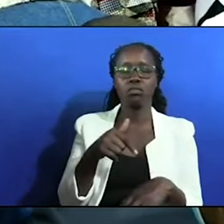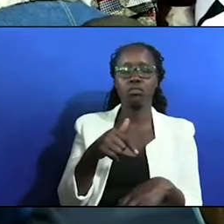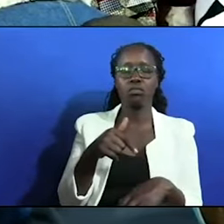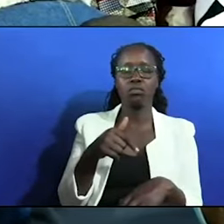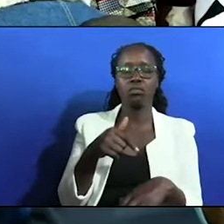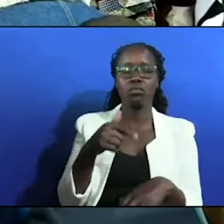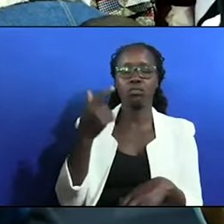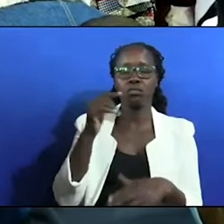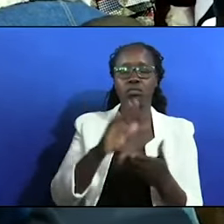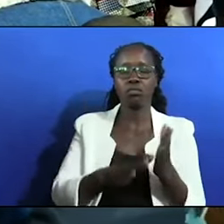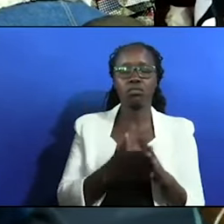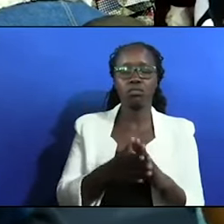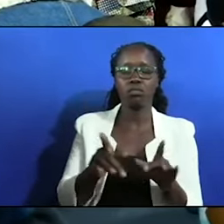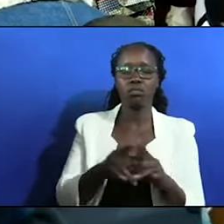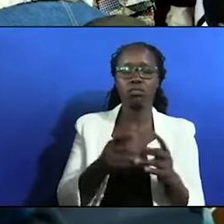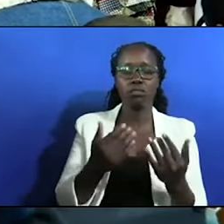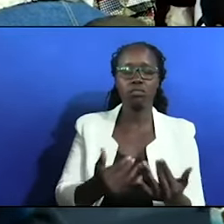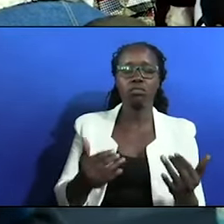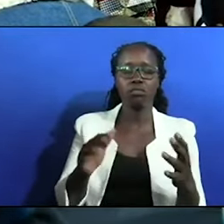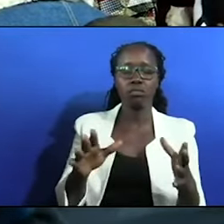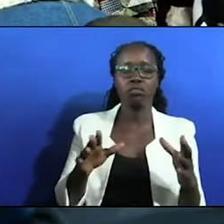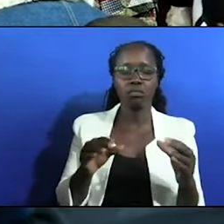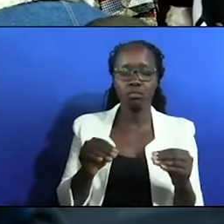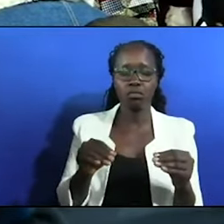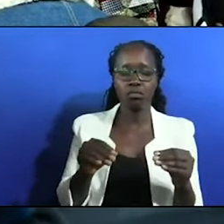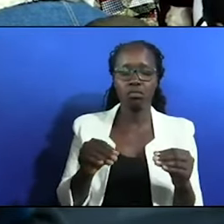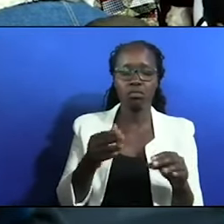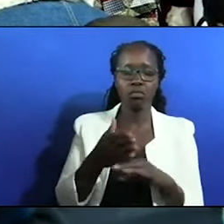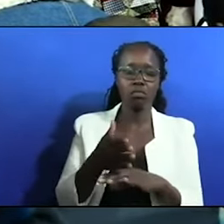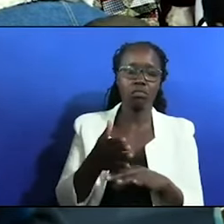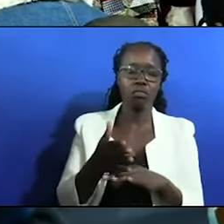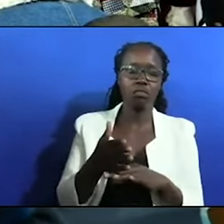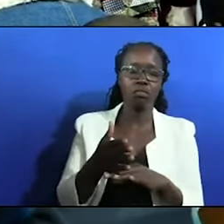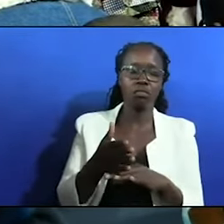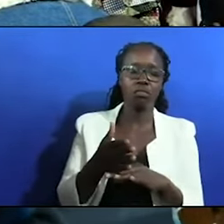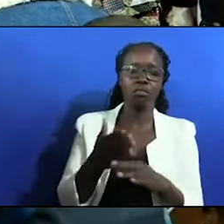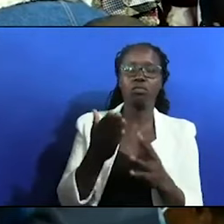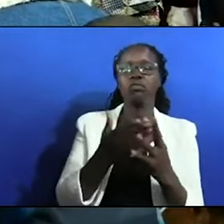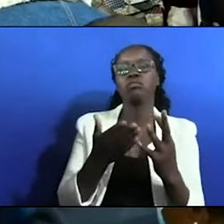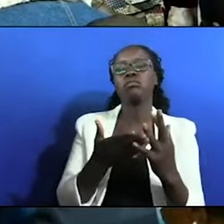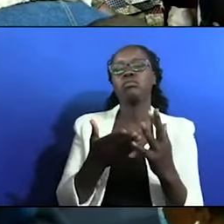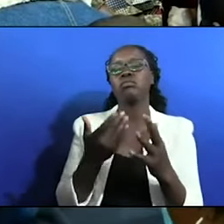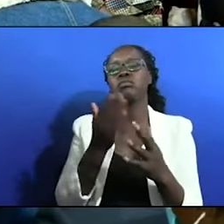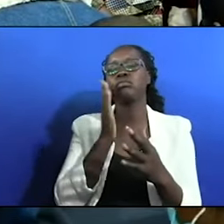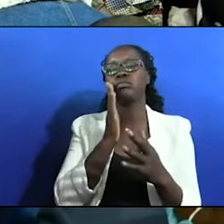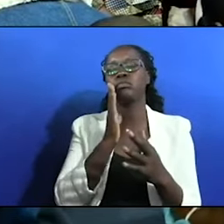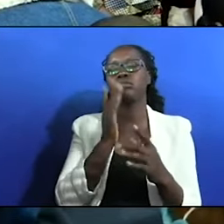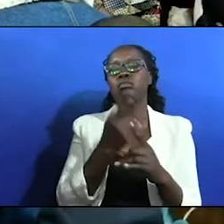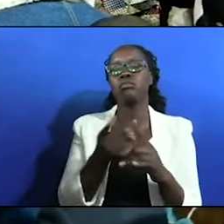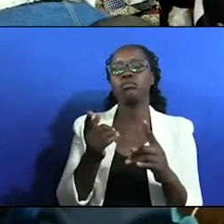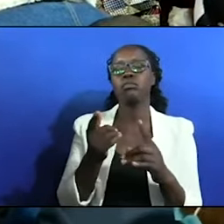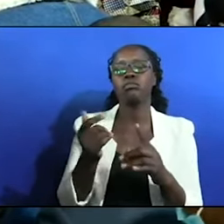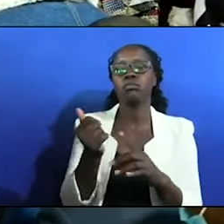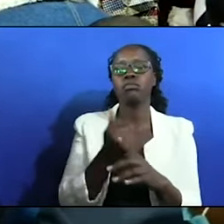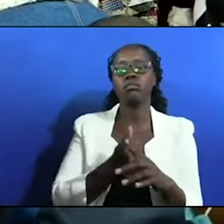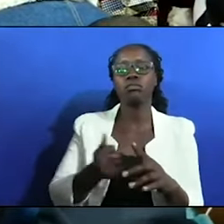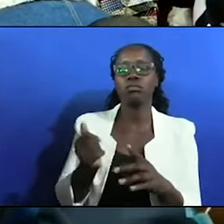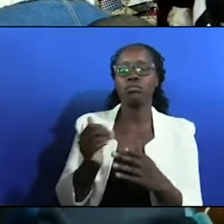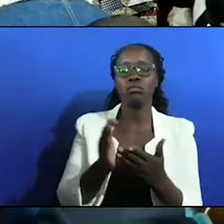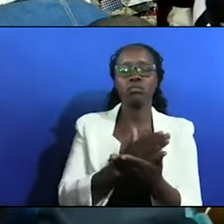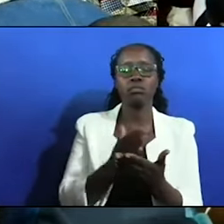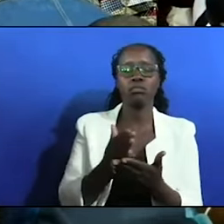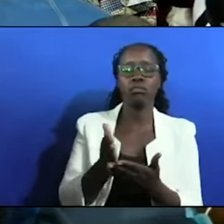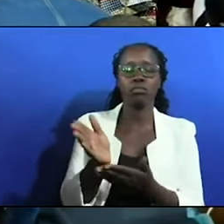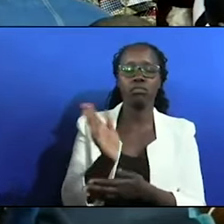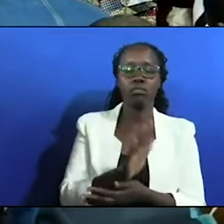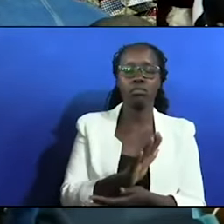for becoming like the children who received their chips from their mother and they could not give their mother. We